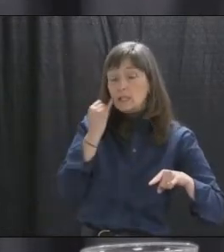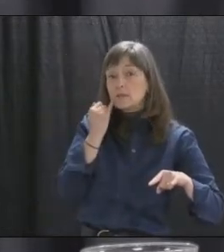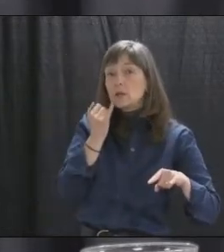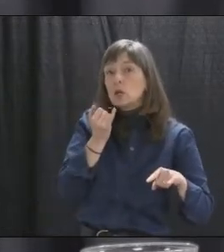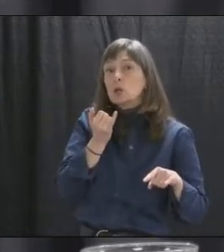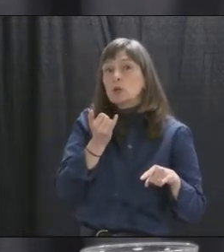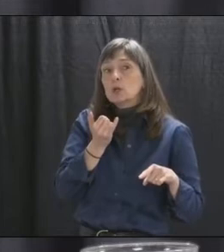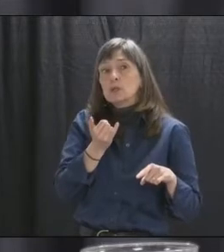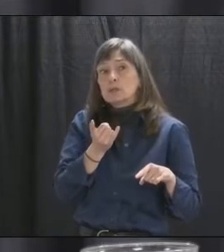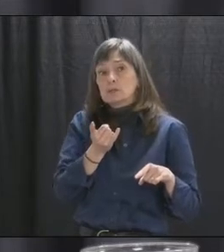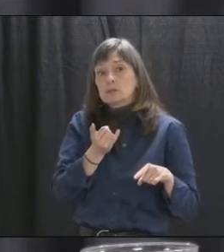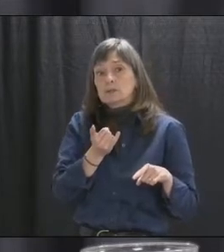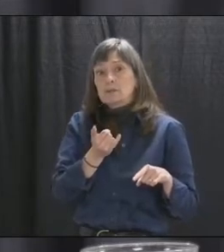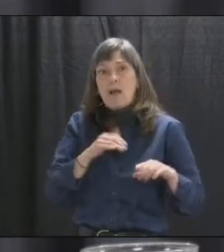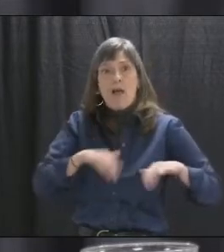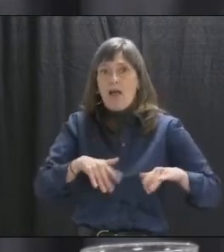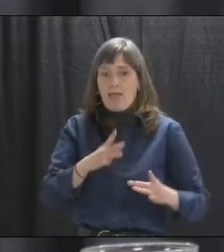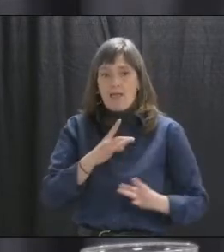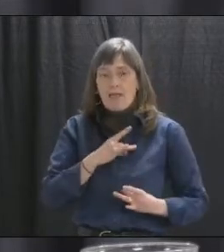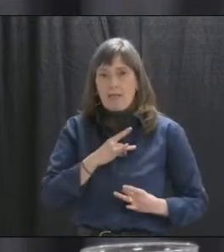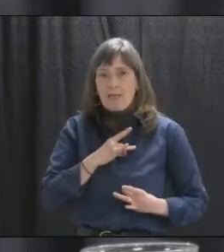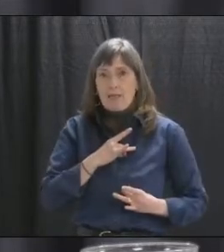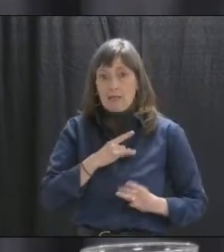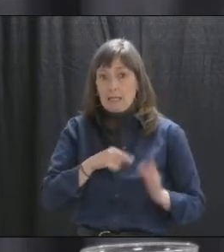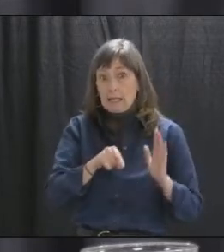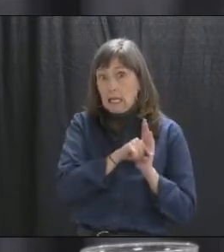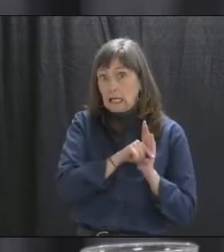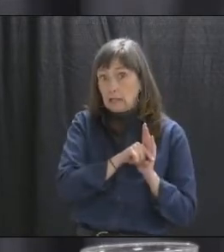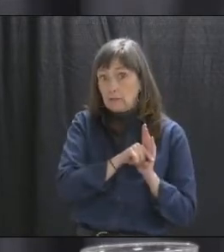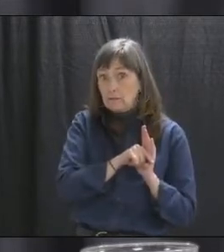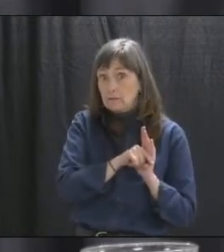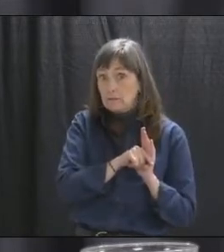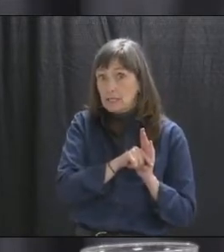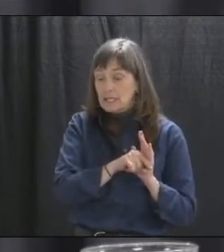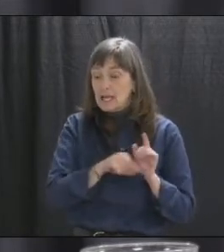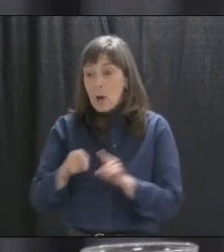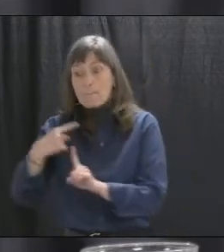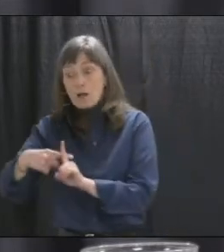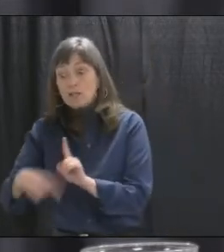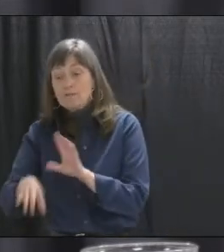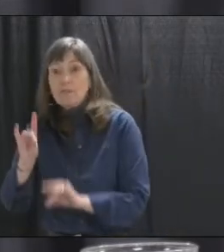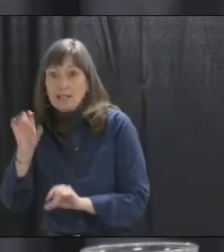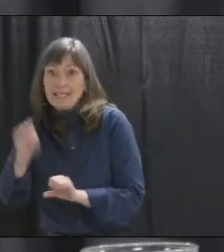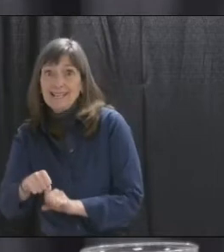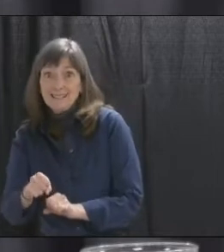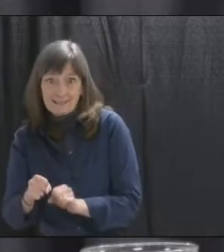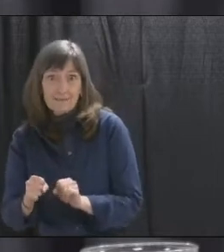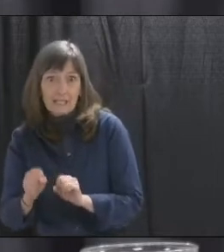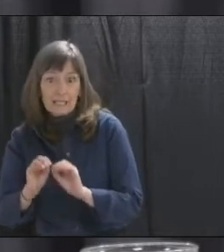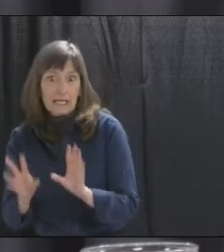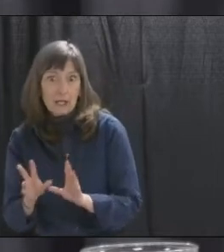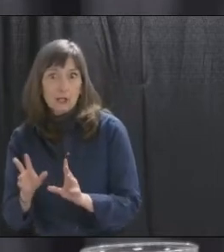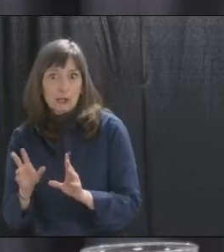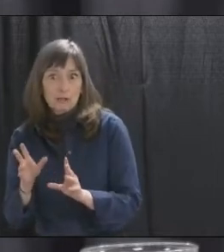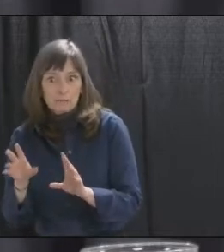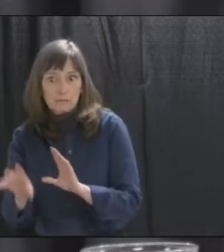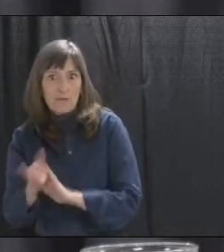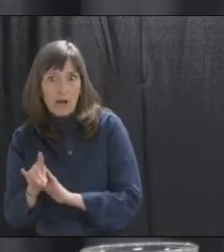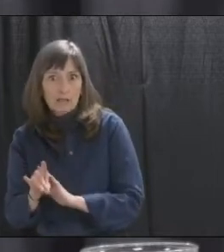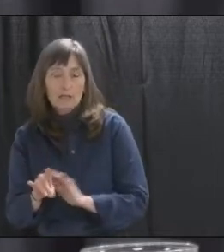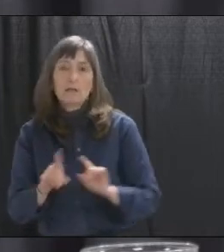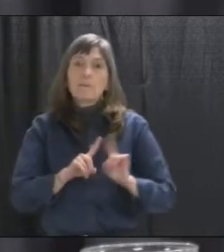who reliably haven't got it. And that's as big a problem in some respects. So their role yet is not proven. When